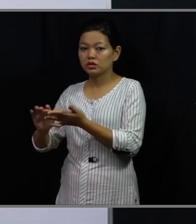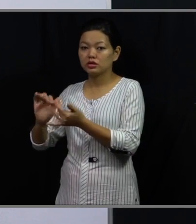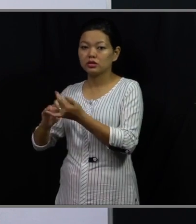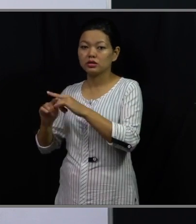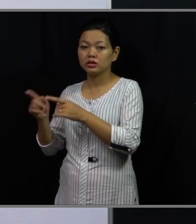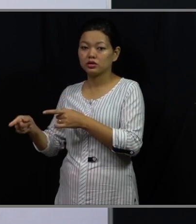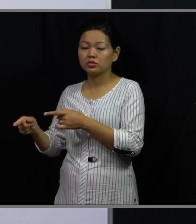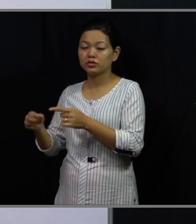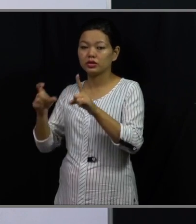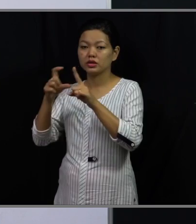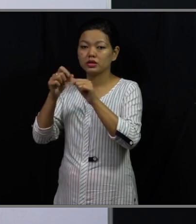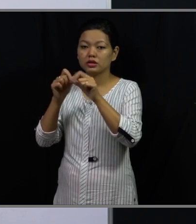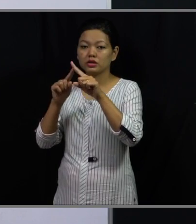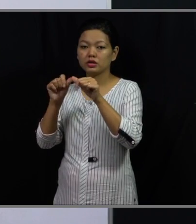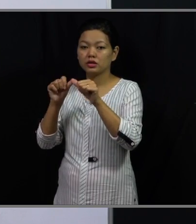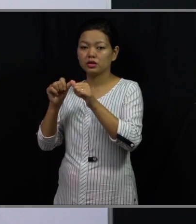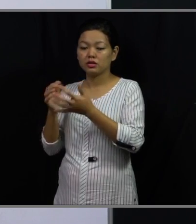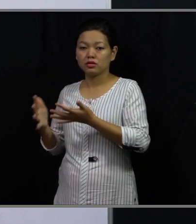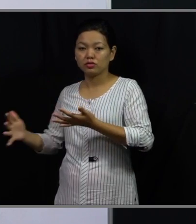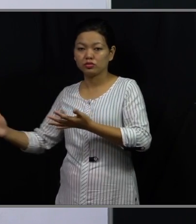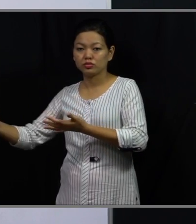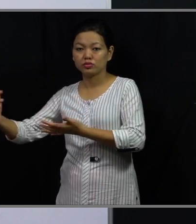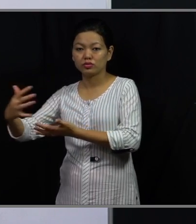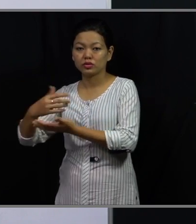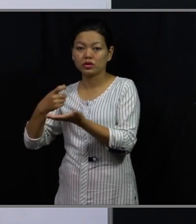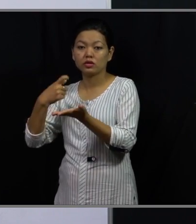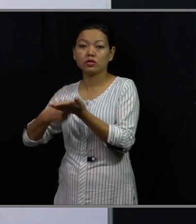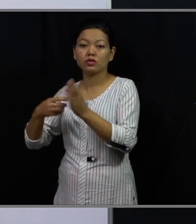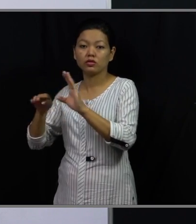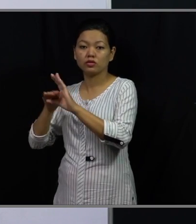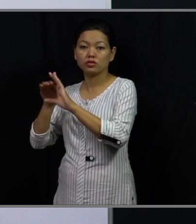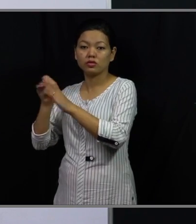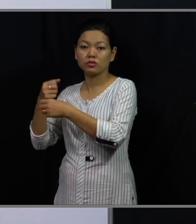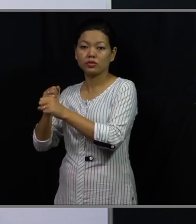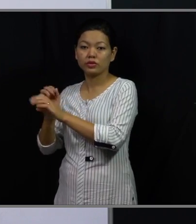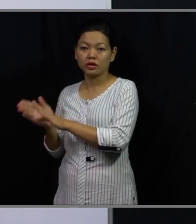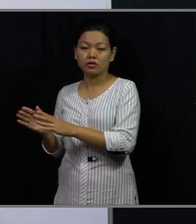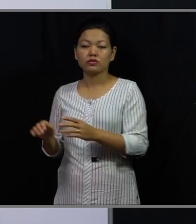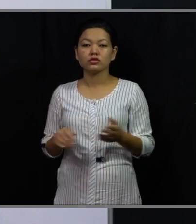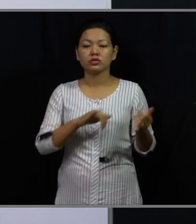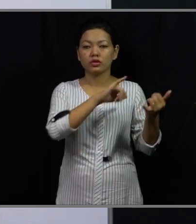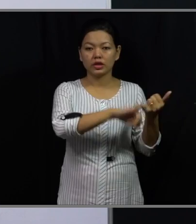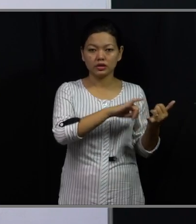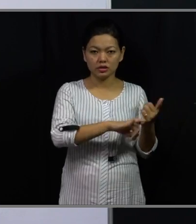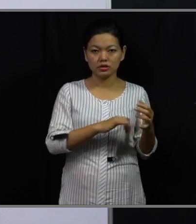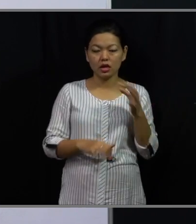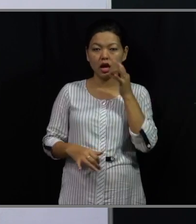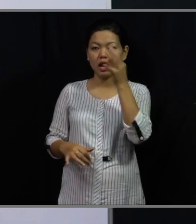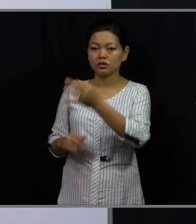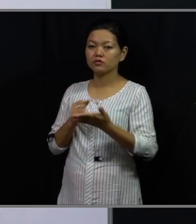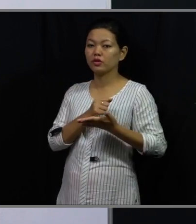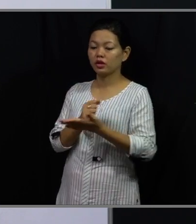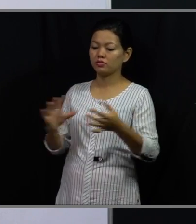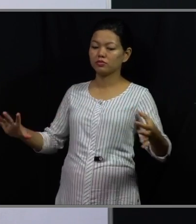about the present society even more in detail, okay. The next is the history,